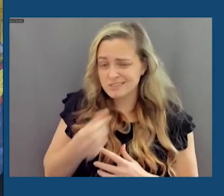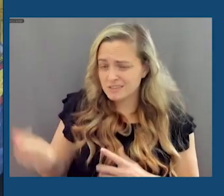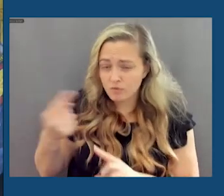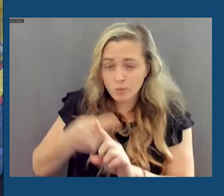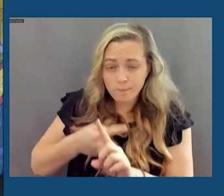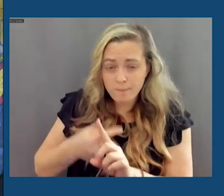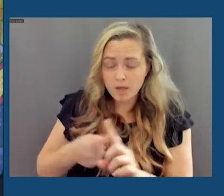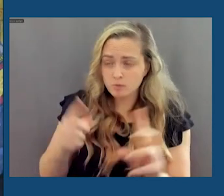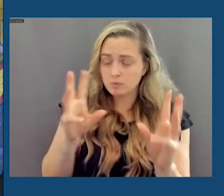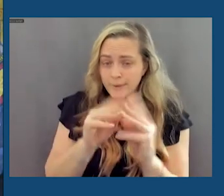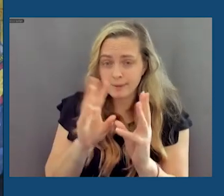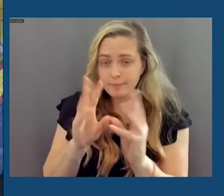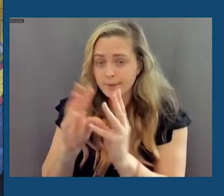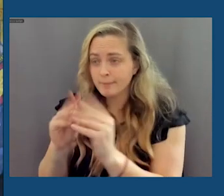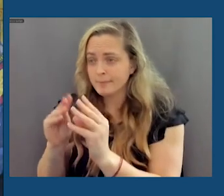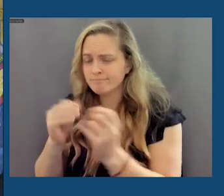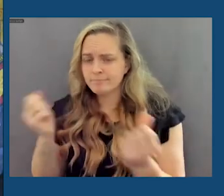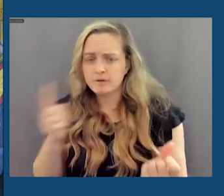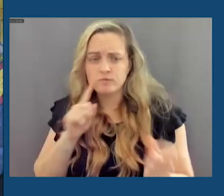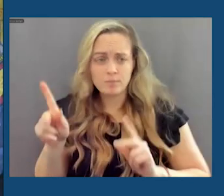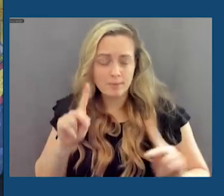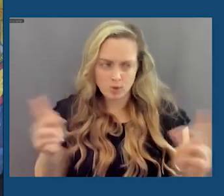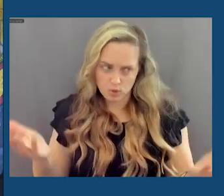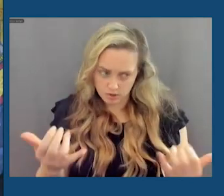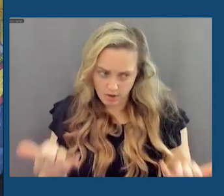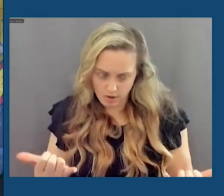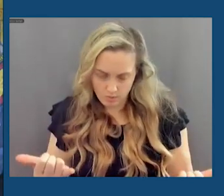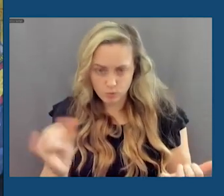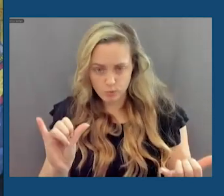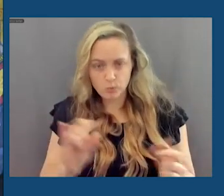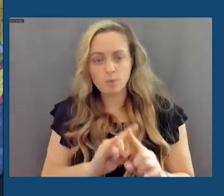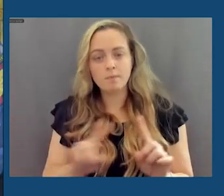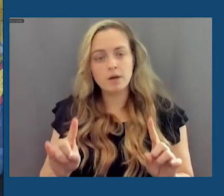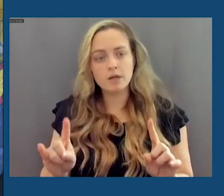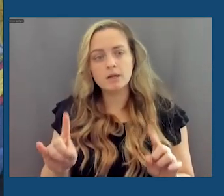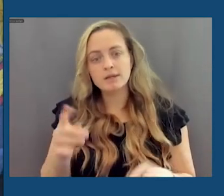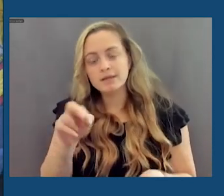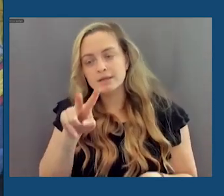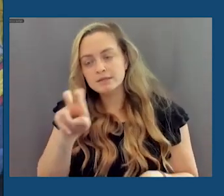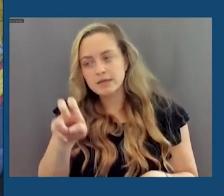of stakeholders, many of whom are in the room today. The executive,